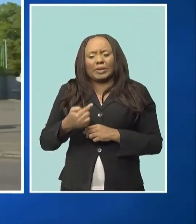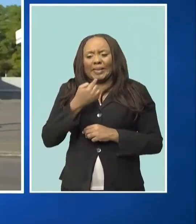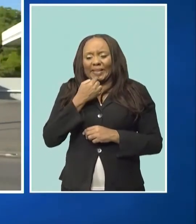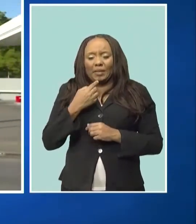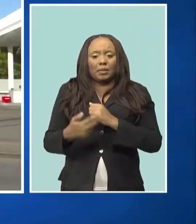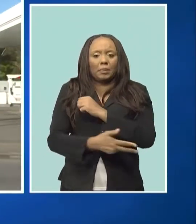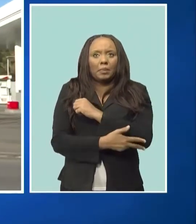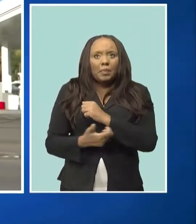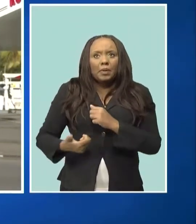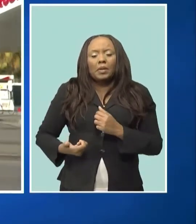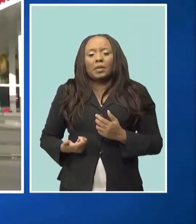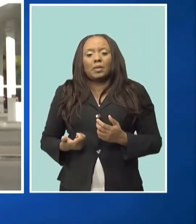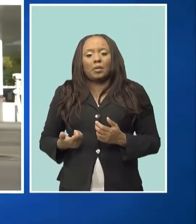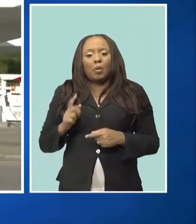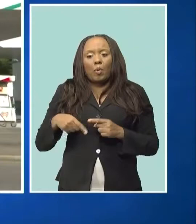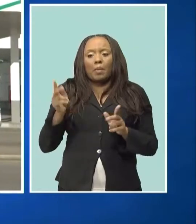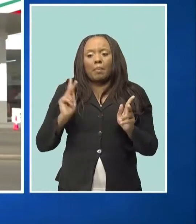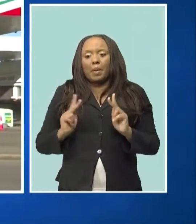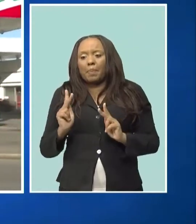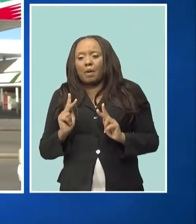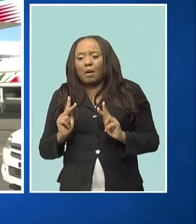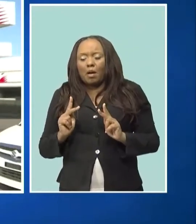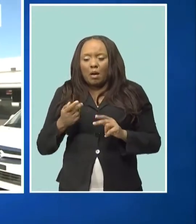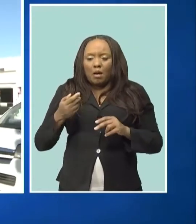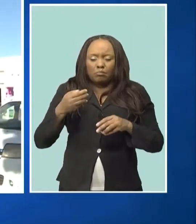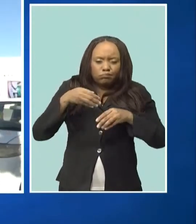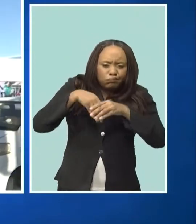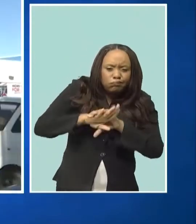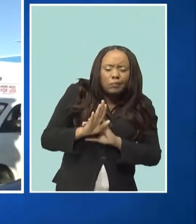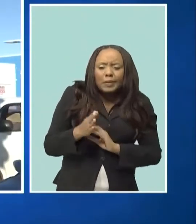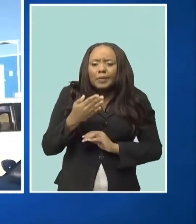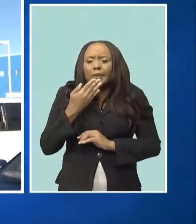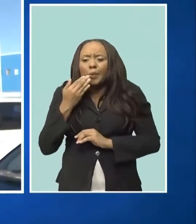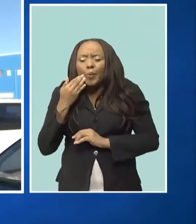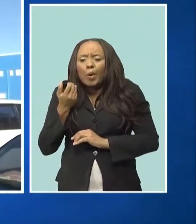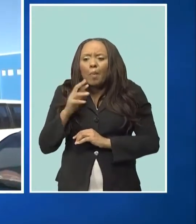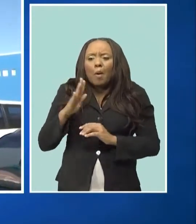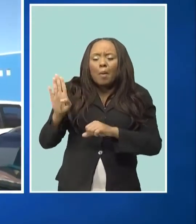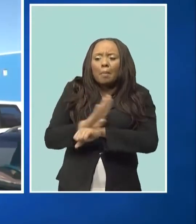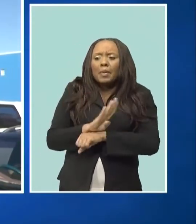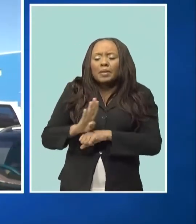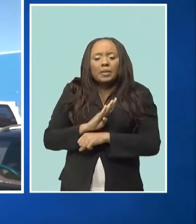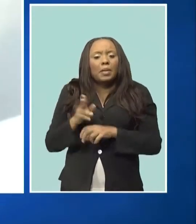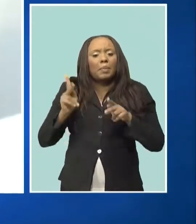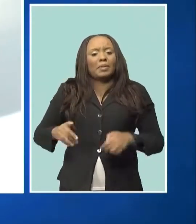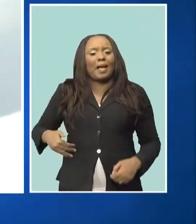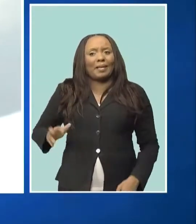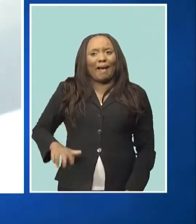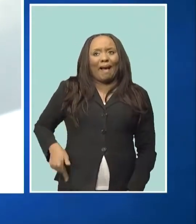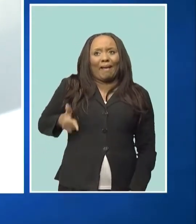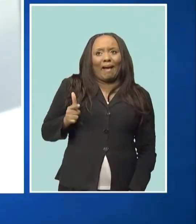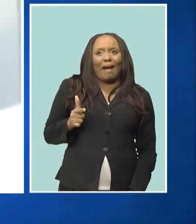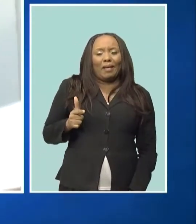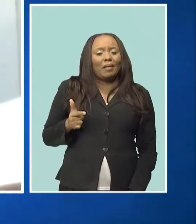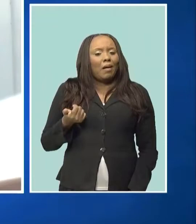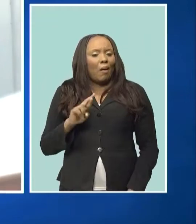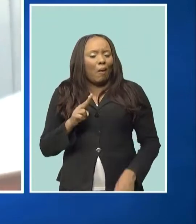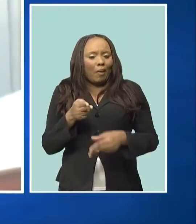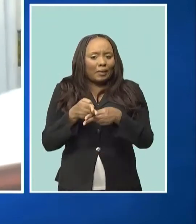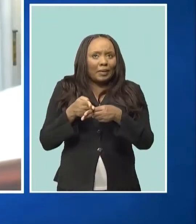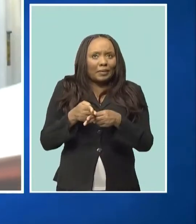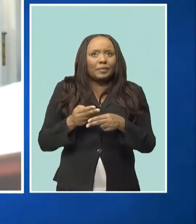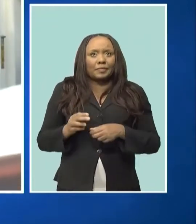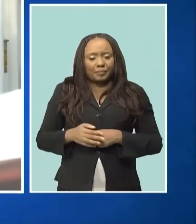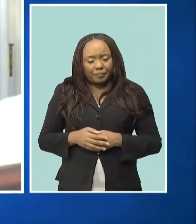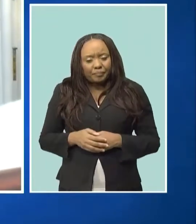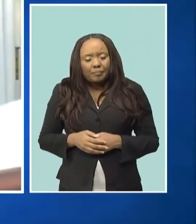those committed using a weapon designed to cause injury to a person, such as a gun or a knife. When we classify burglaries, we look